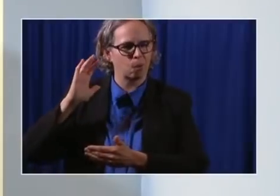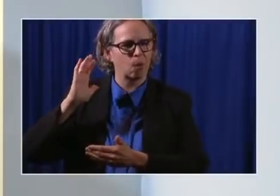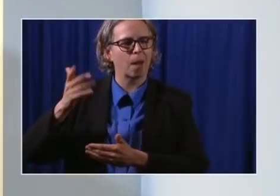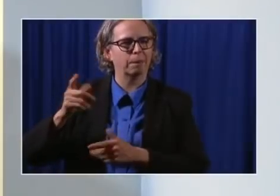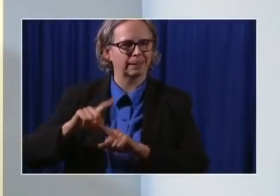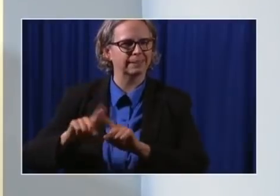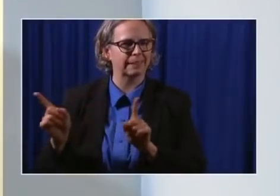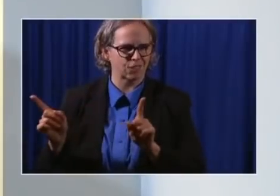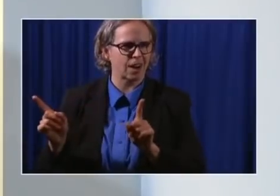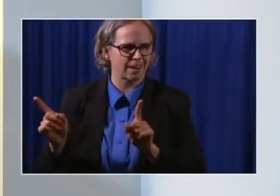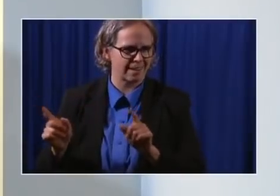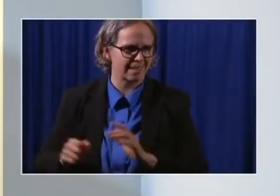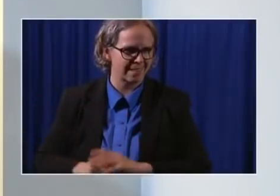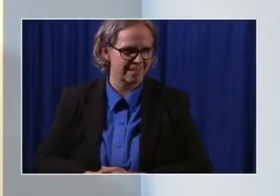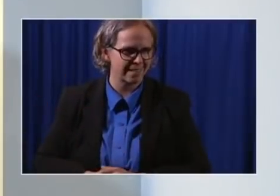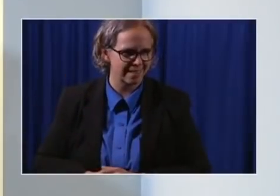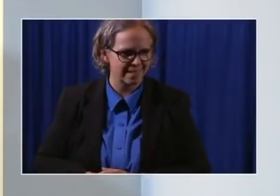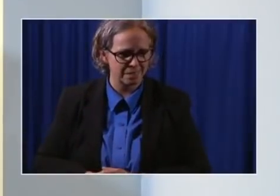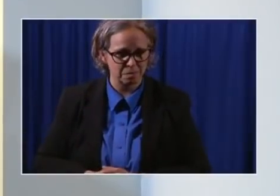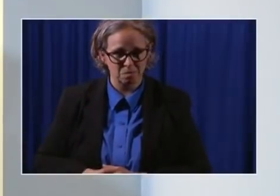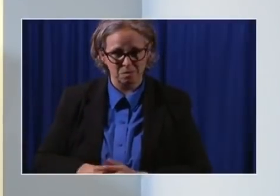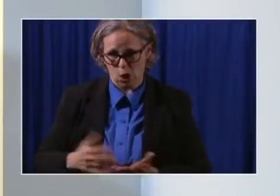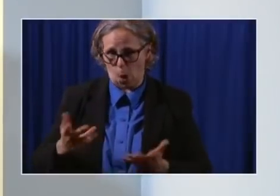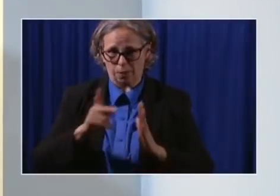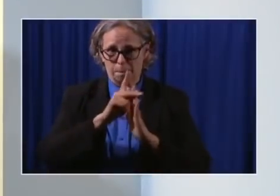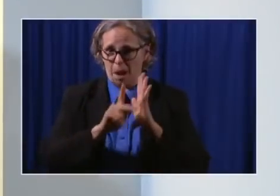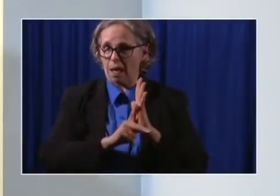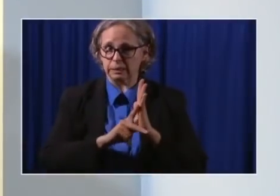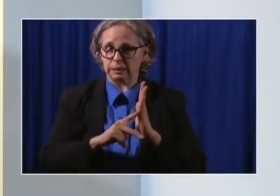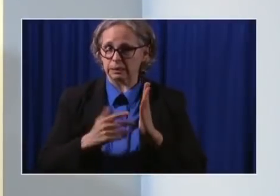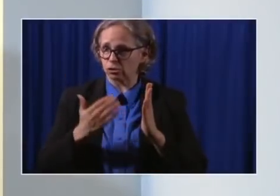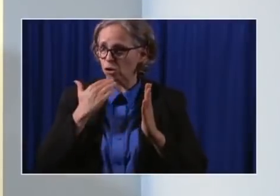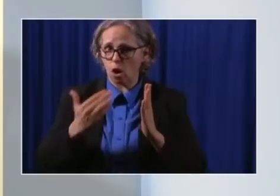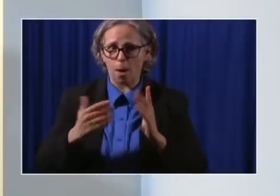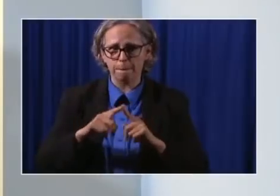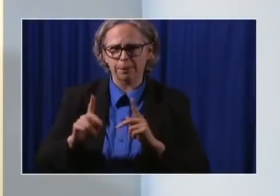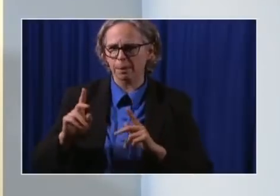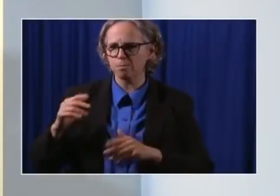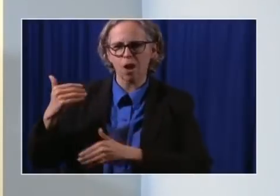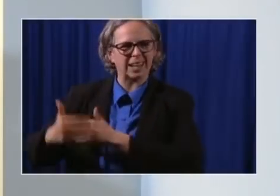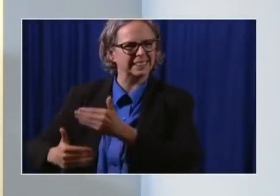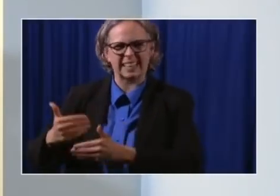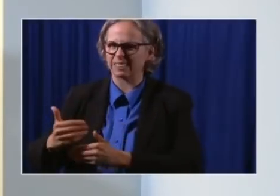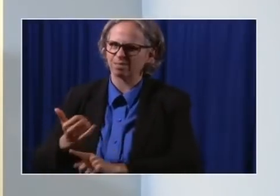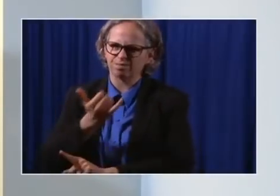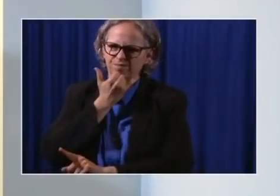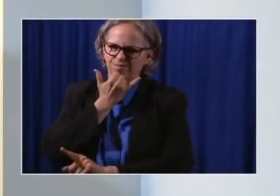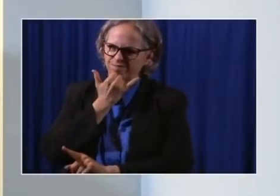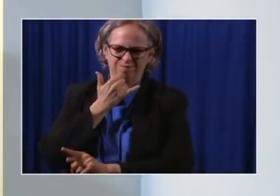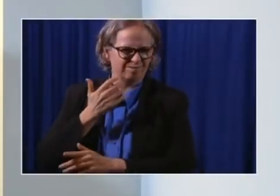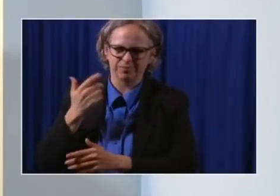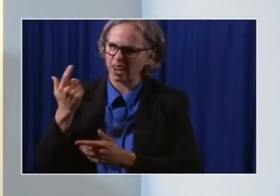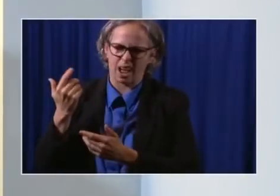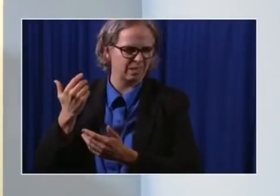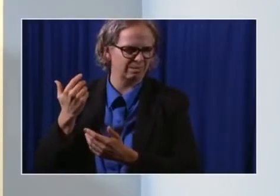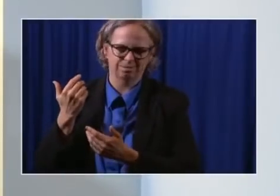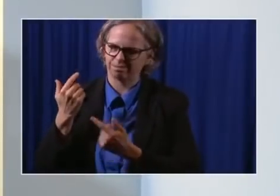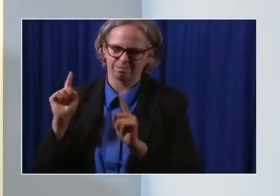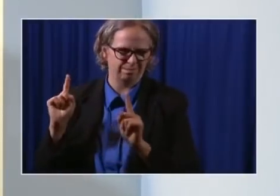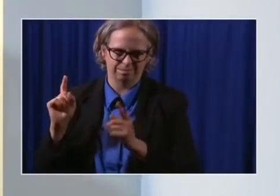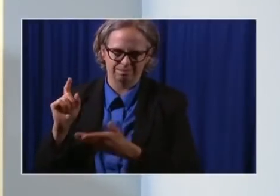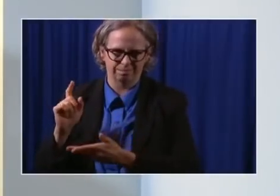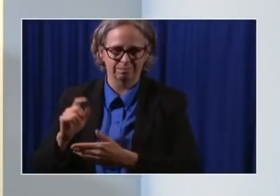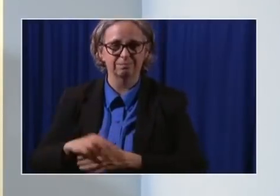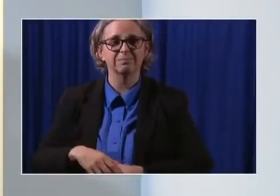be acceptable to the majority, but the process was not. That includes the attempt to thwart the voters' right of